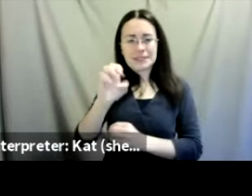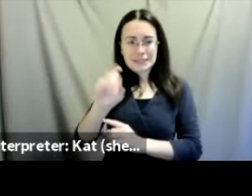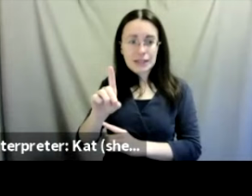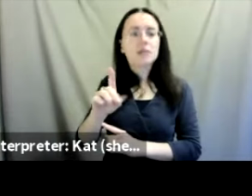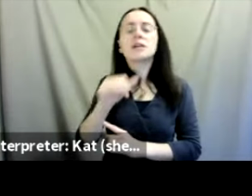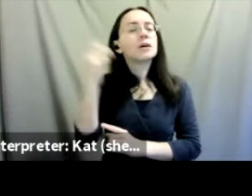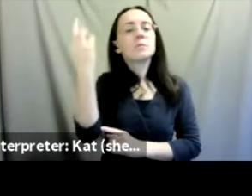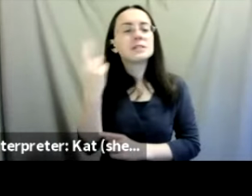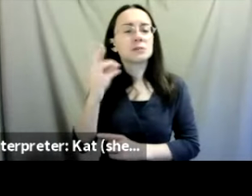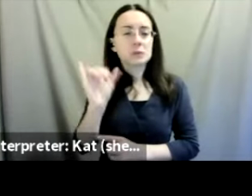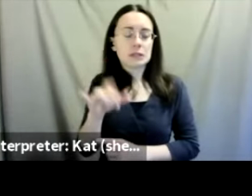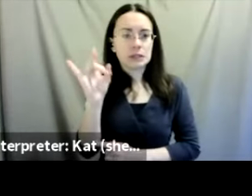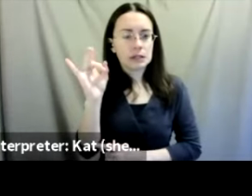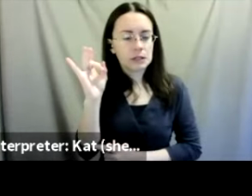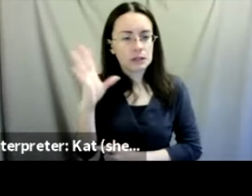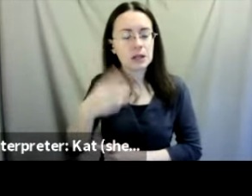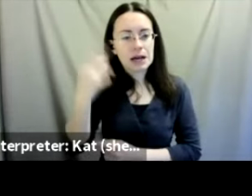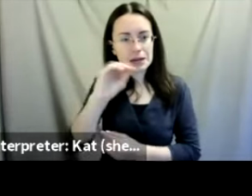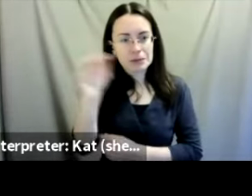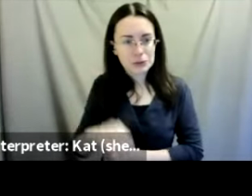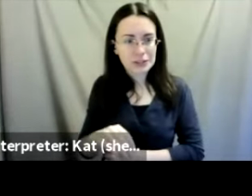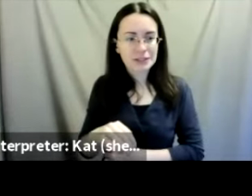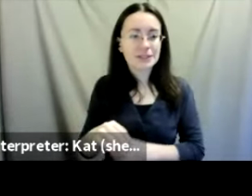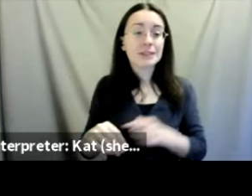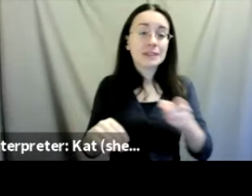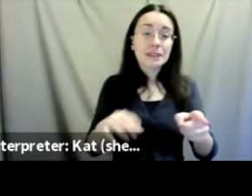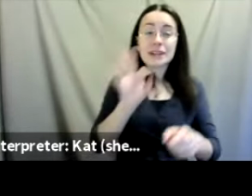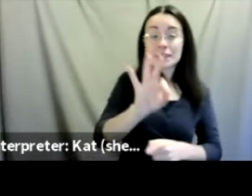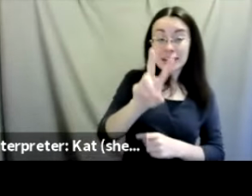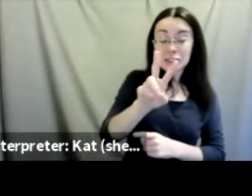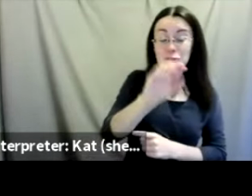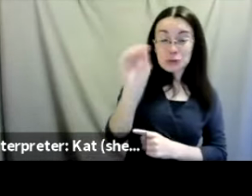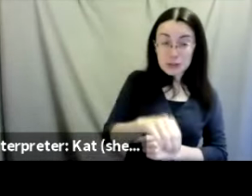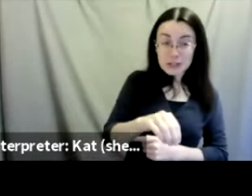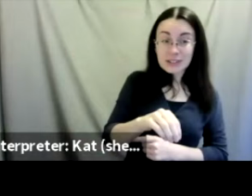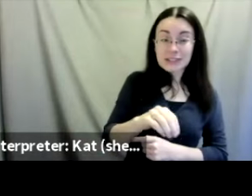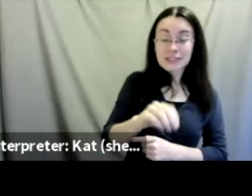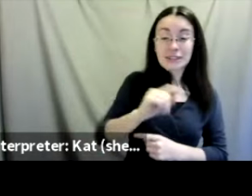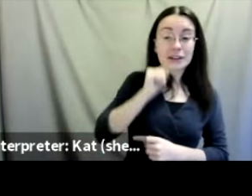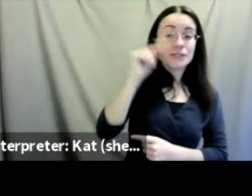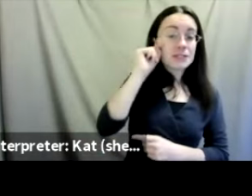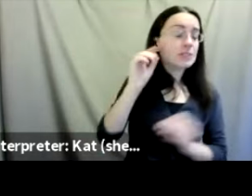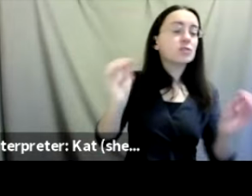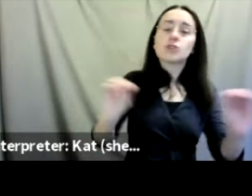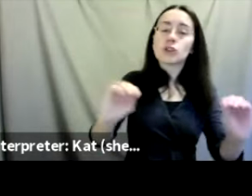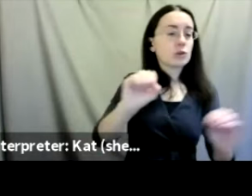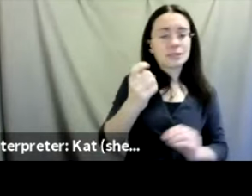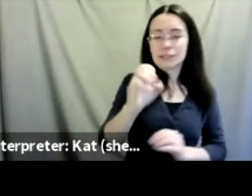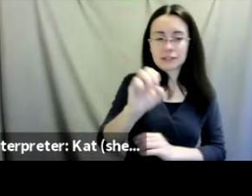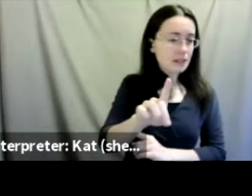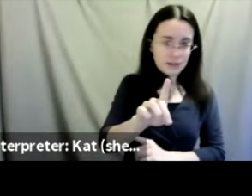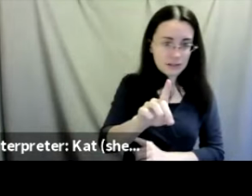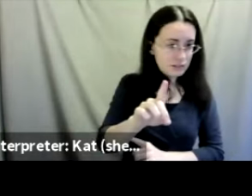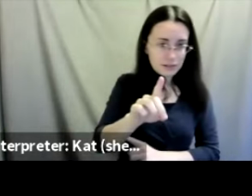this 92.3% of teens that didn't receive sex education, which led us to pose the question, if not